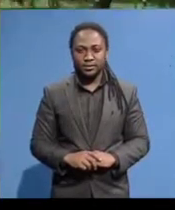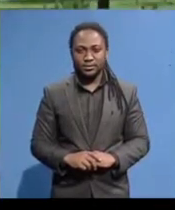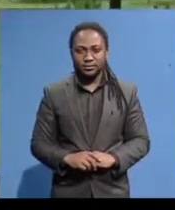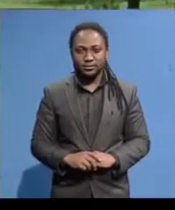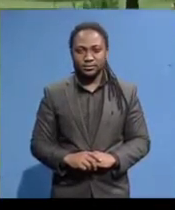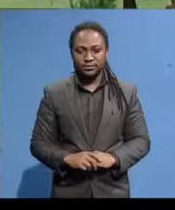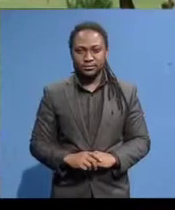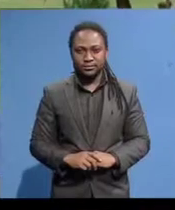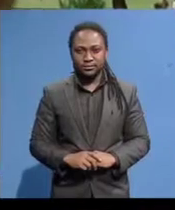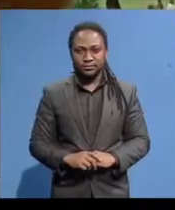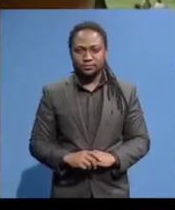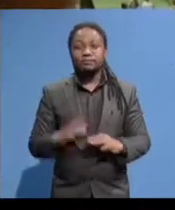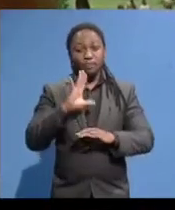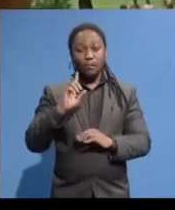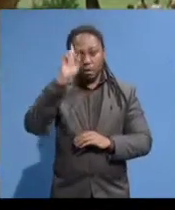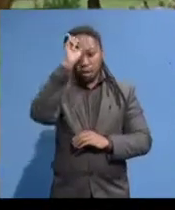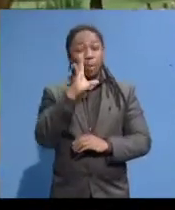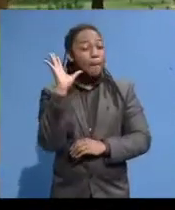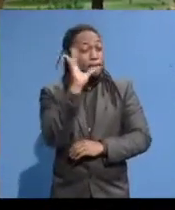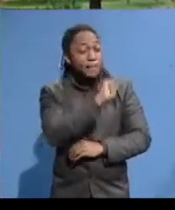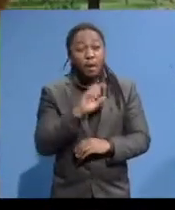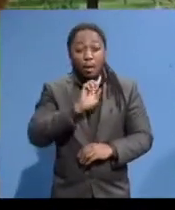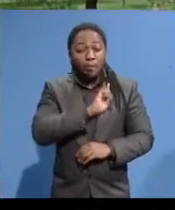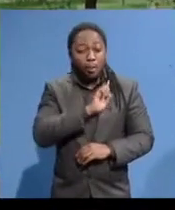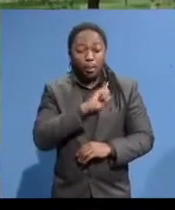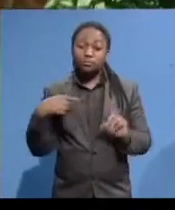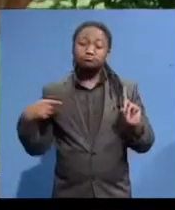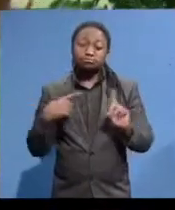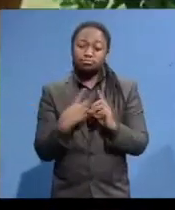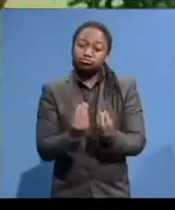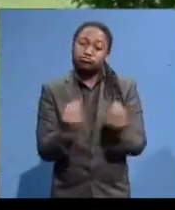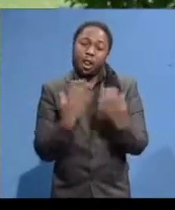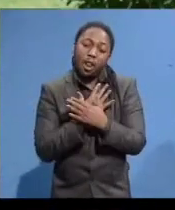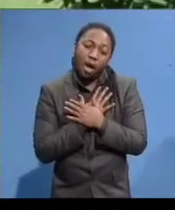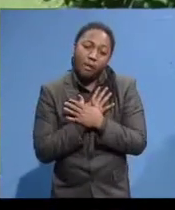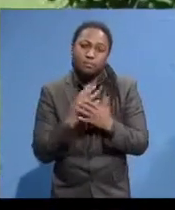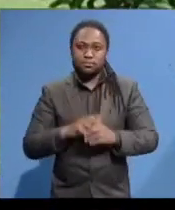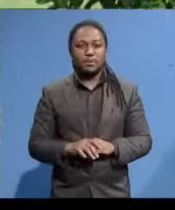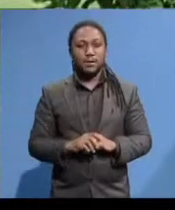we will miss Dr. Mandela because he loves children.